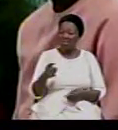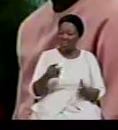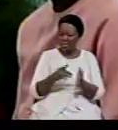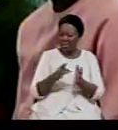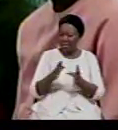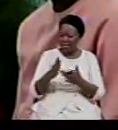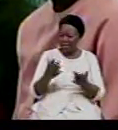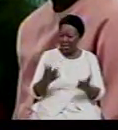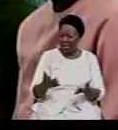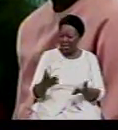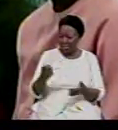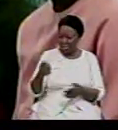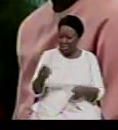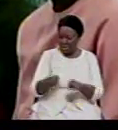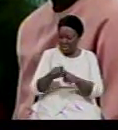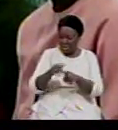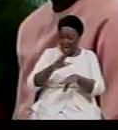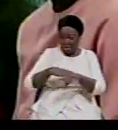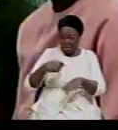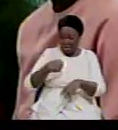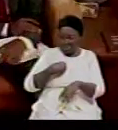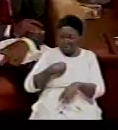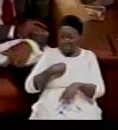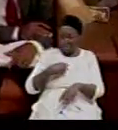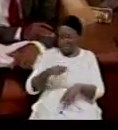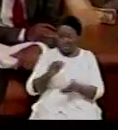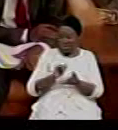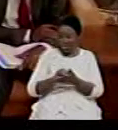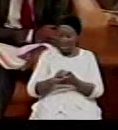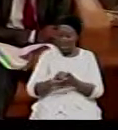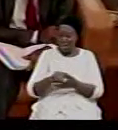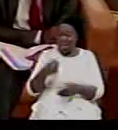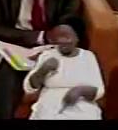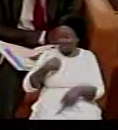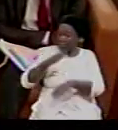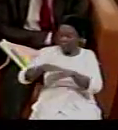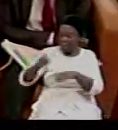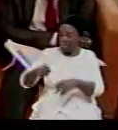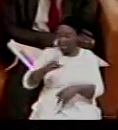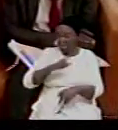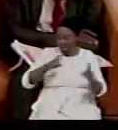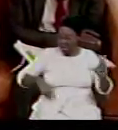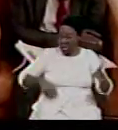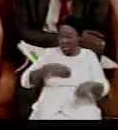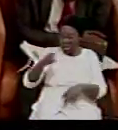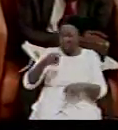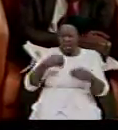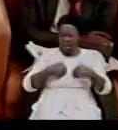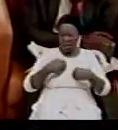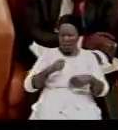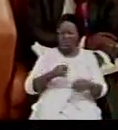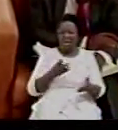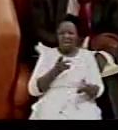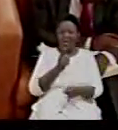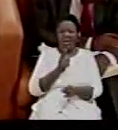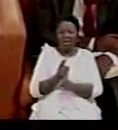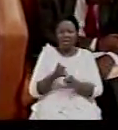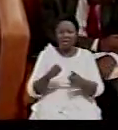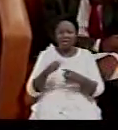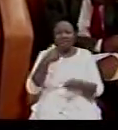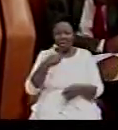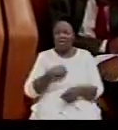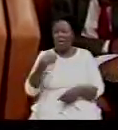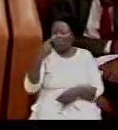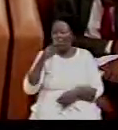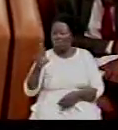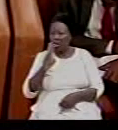but she had already called him Lord. And the Lord has the right to tell you to your face who you